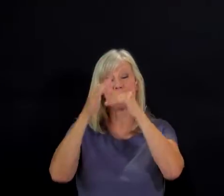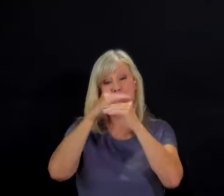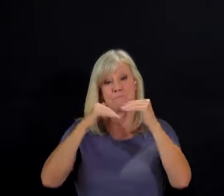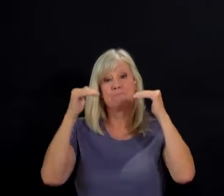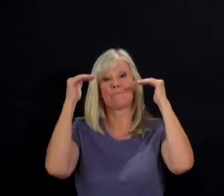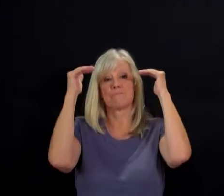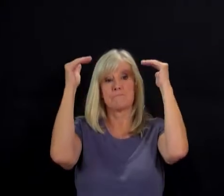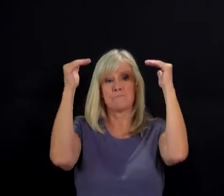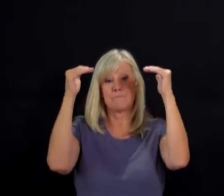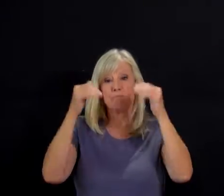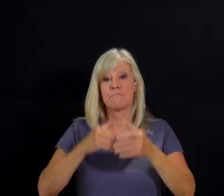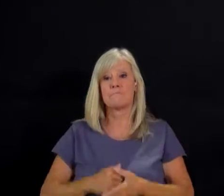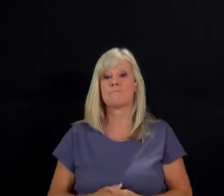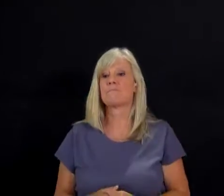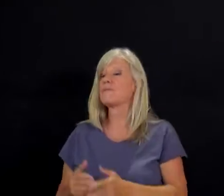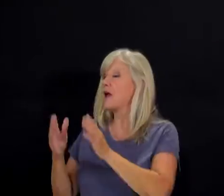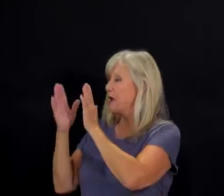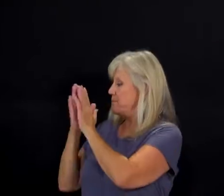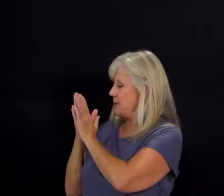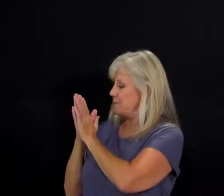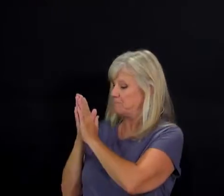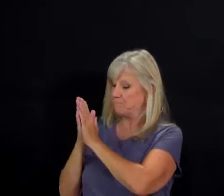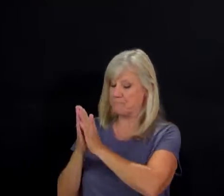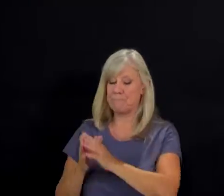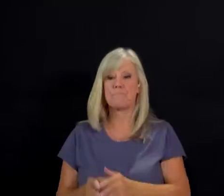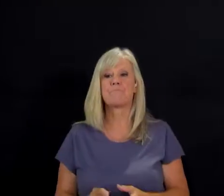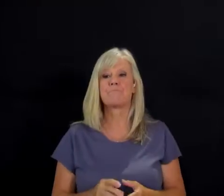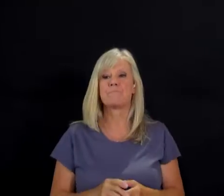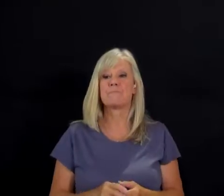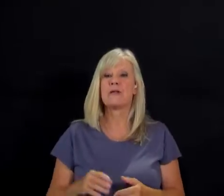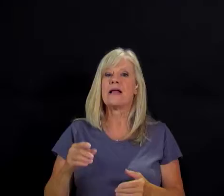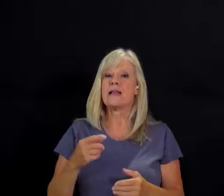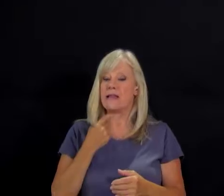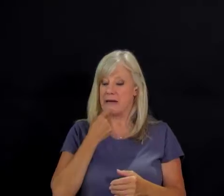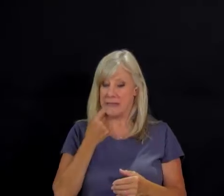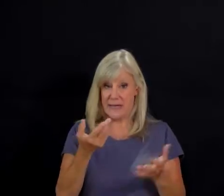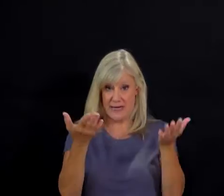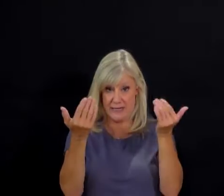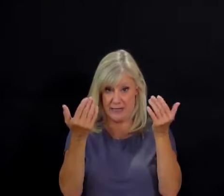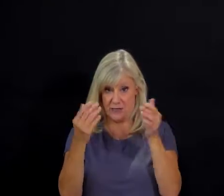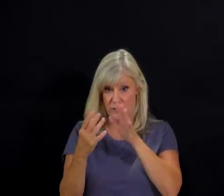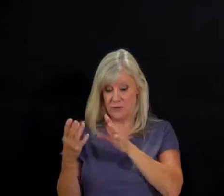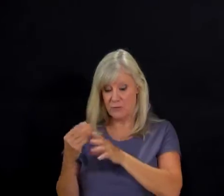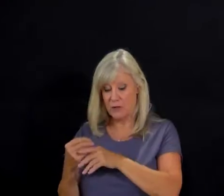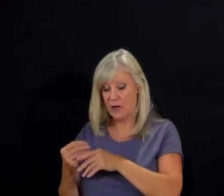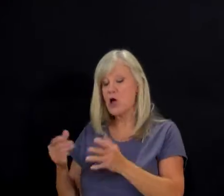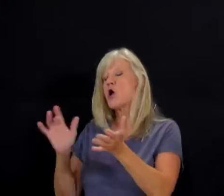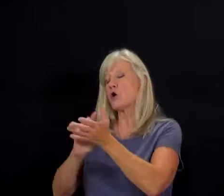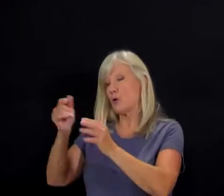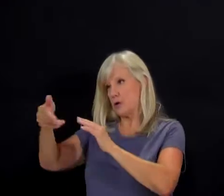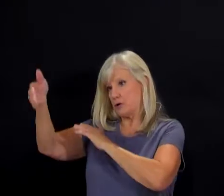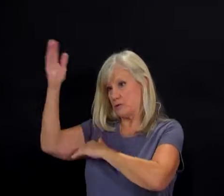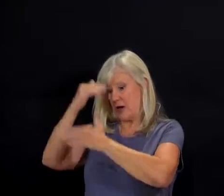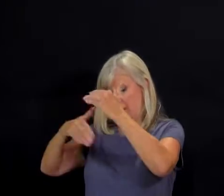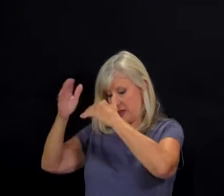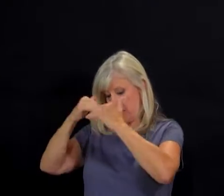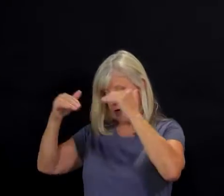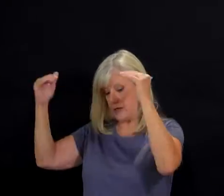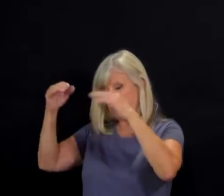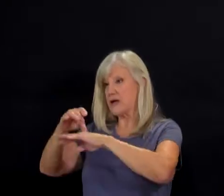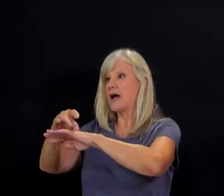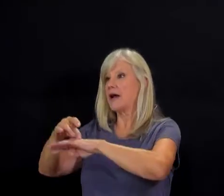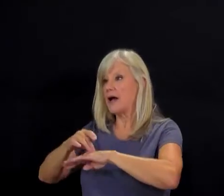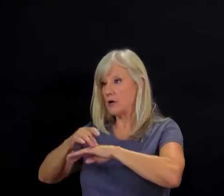to everlasting life. Amen. Together we say, glory to God in the highest, and on